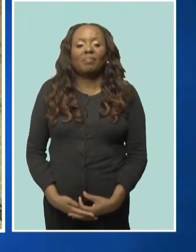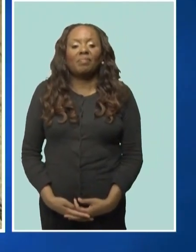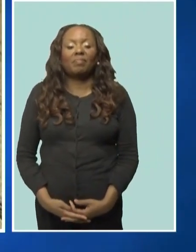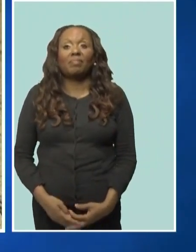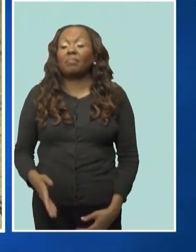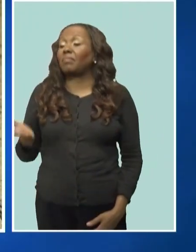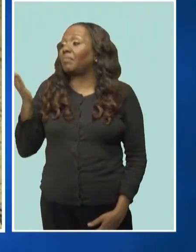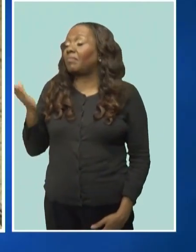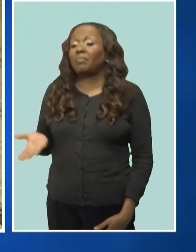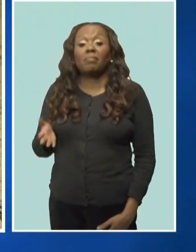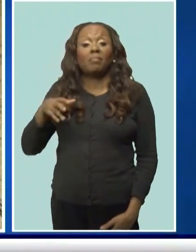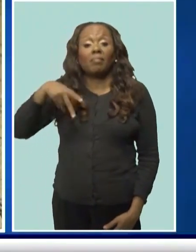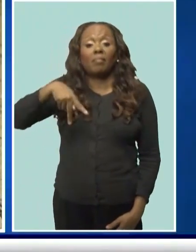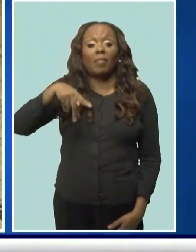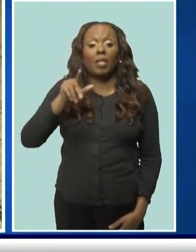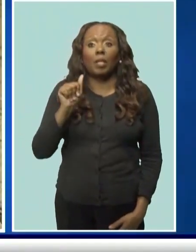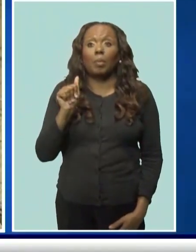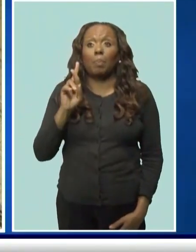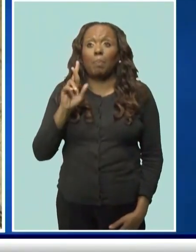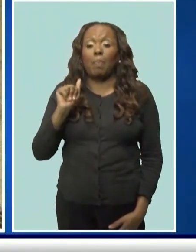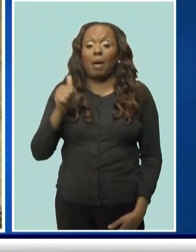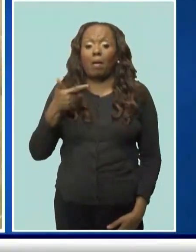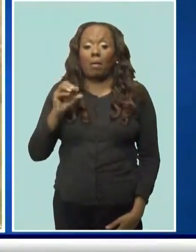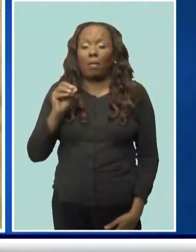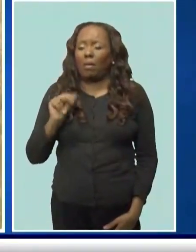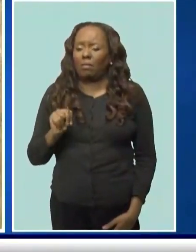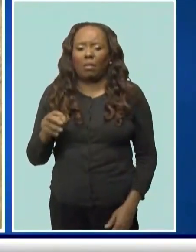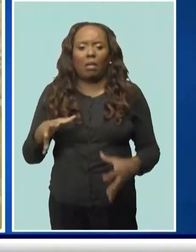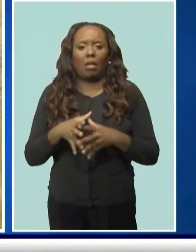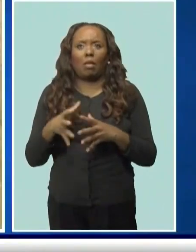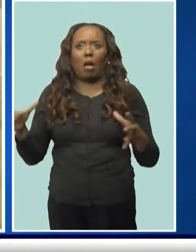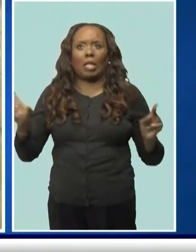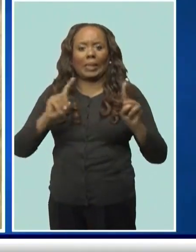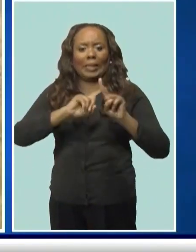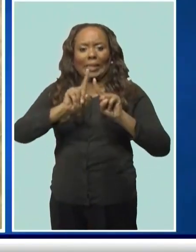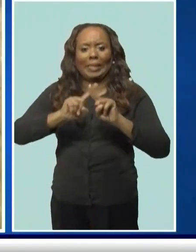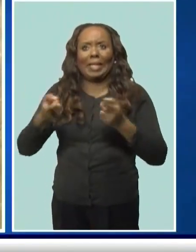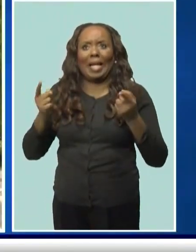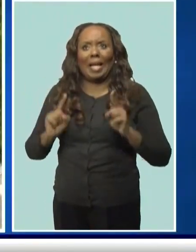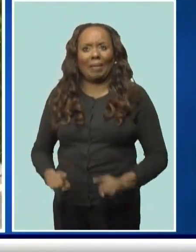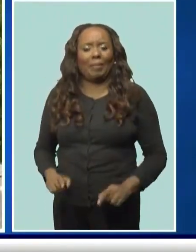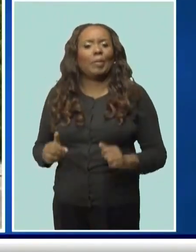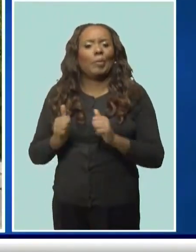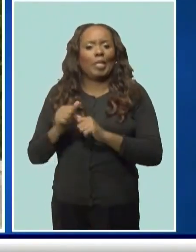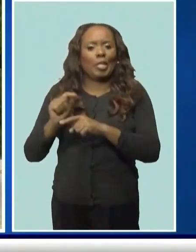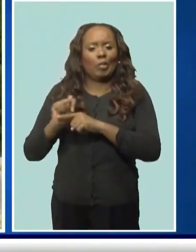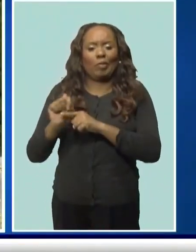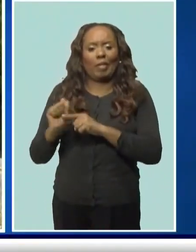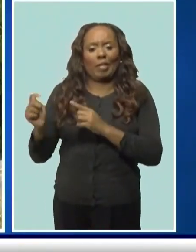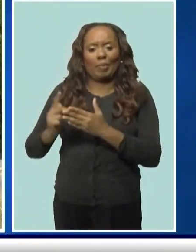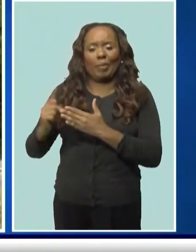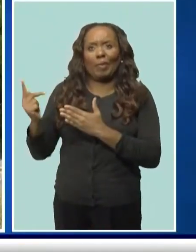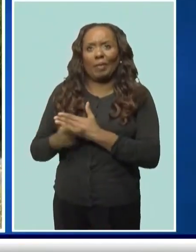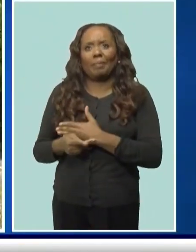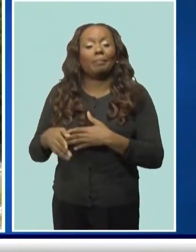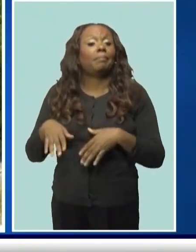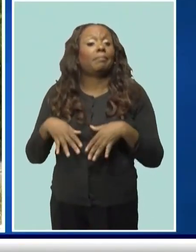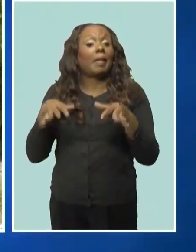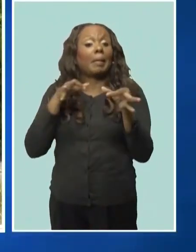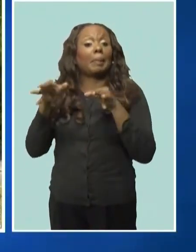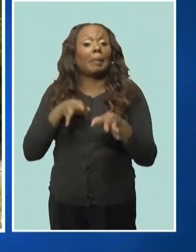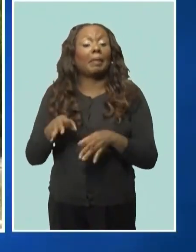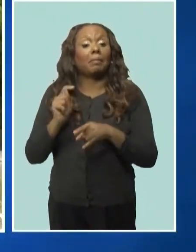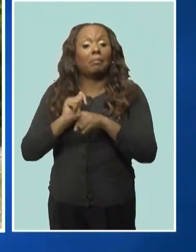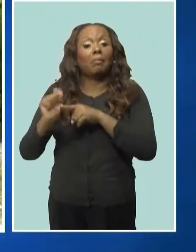Paragon Base has been a hive of activity with the various aspects of exercise trade winds. Captain Drakes explains that the training